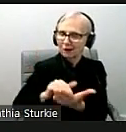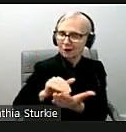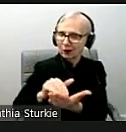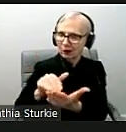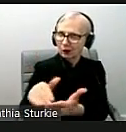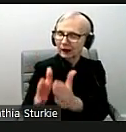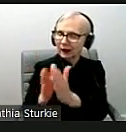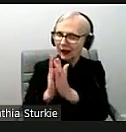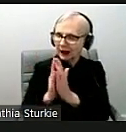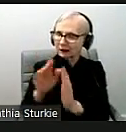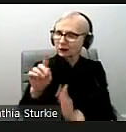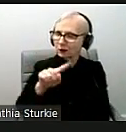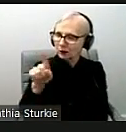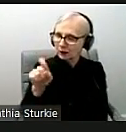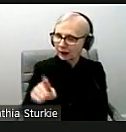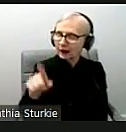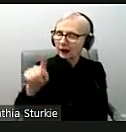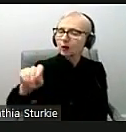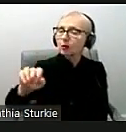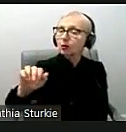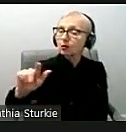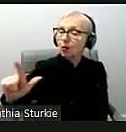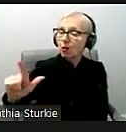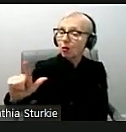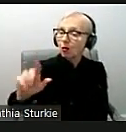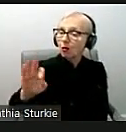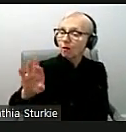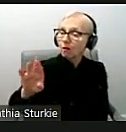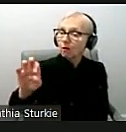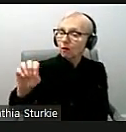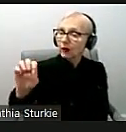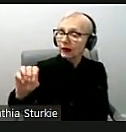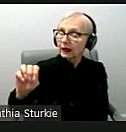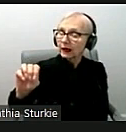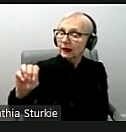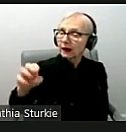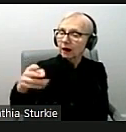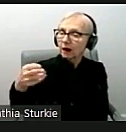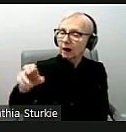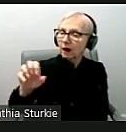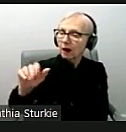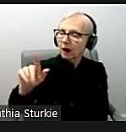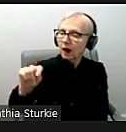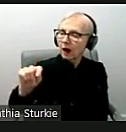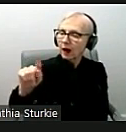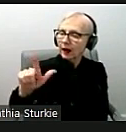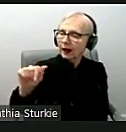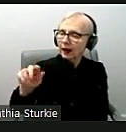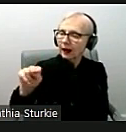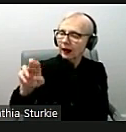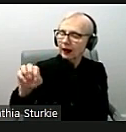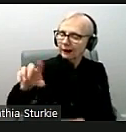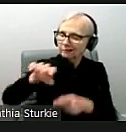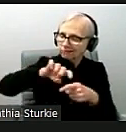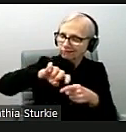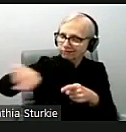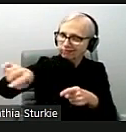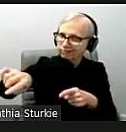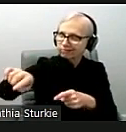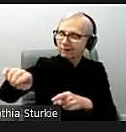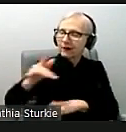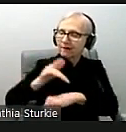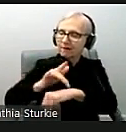course, we have our toll-free vaccine hotline where assistance is available in 350